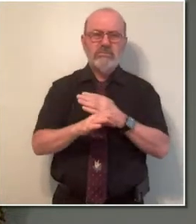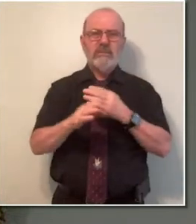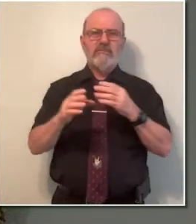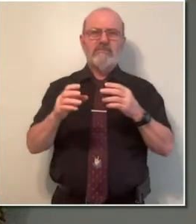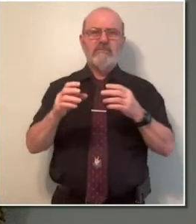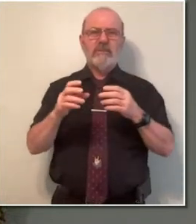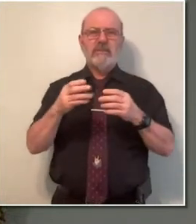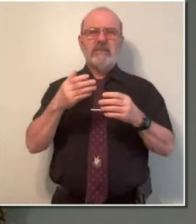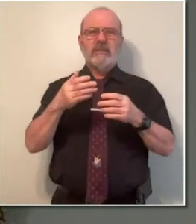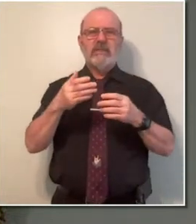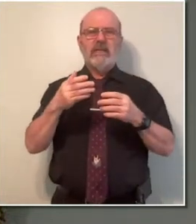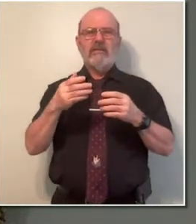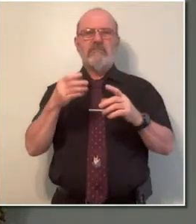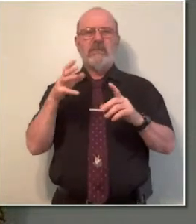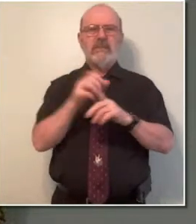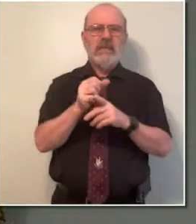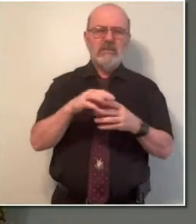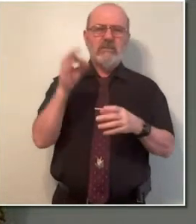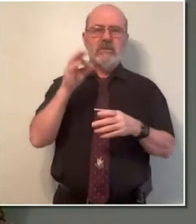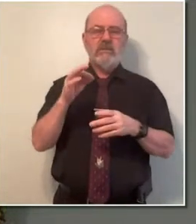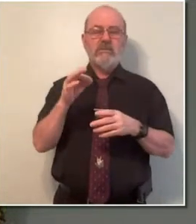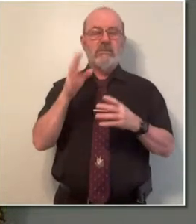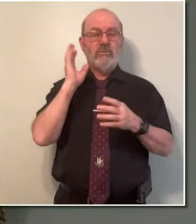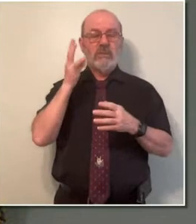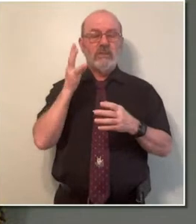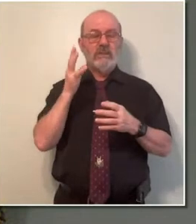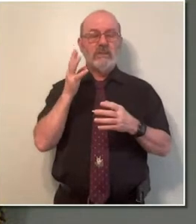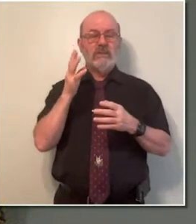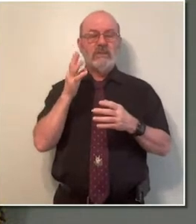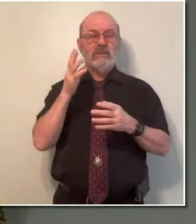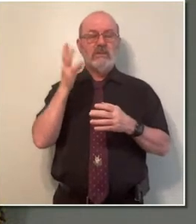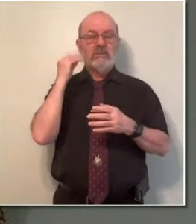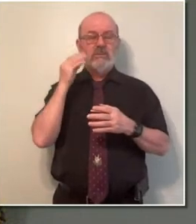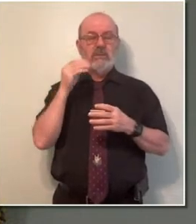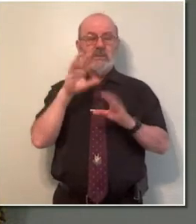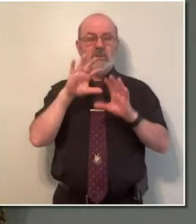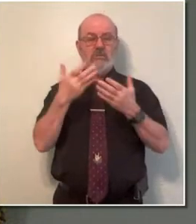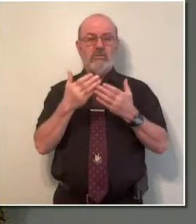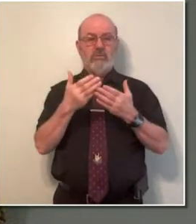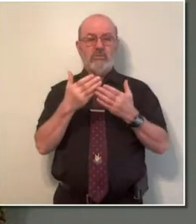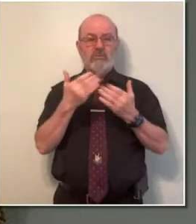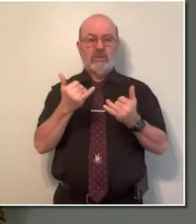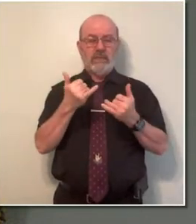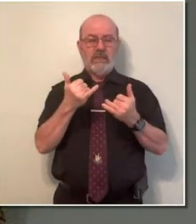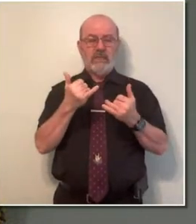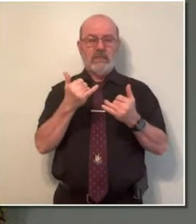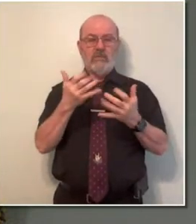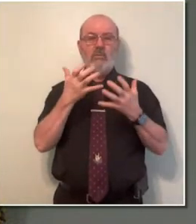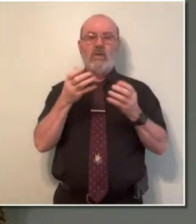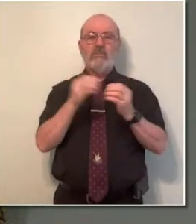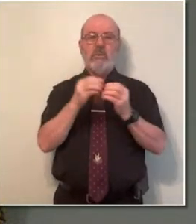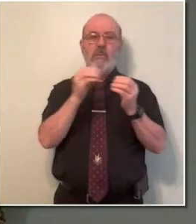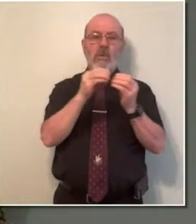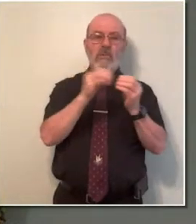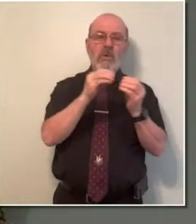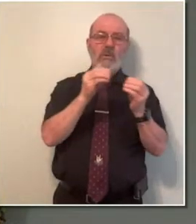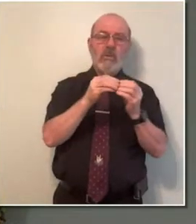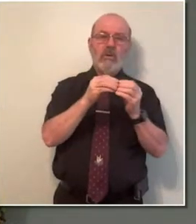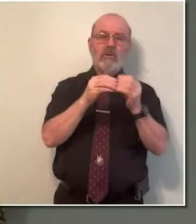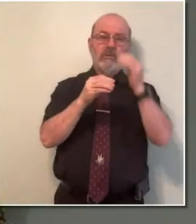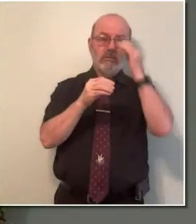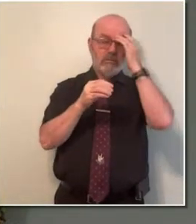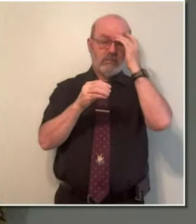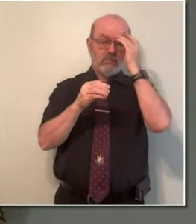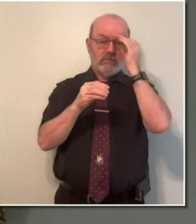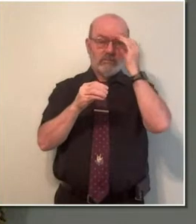his idea of what he experienced. You know, the world, we live in a society that always wants more. That's for sure. I mean,